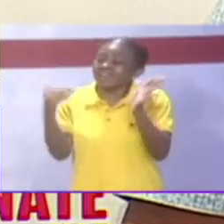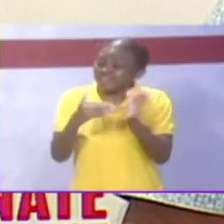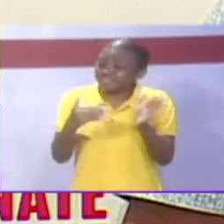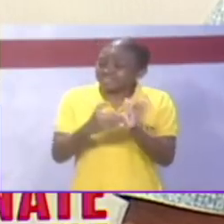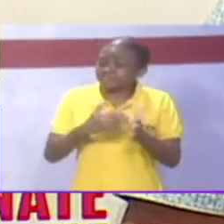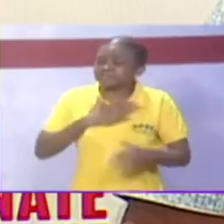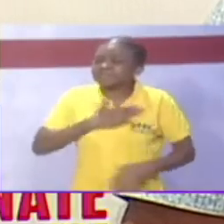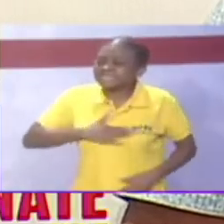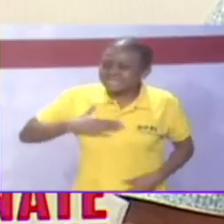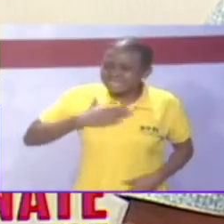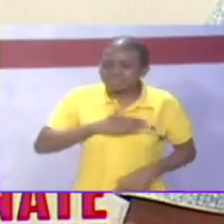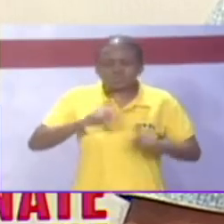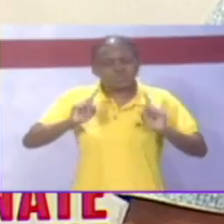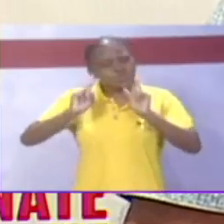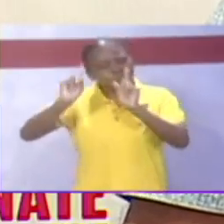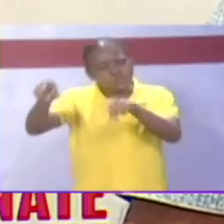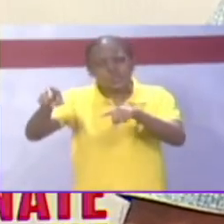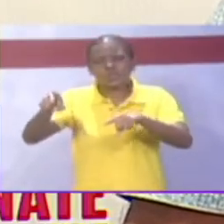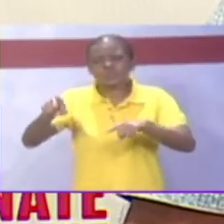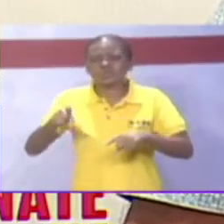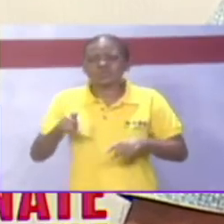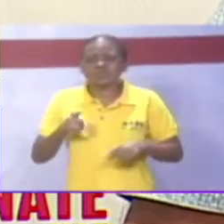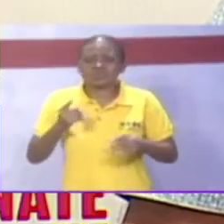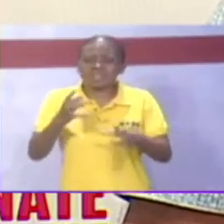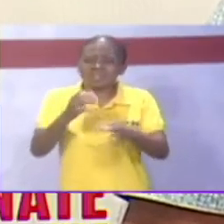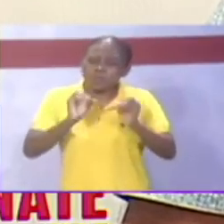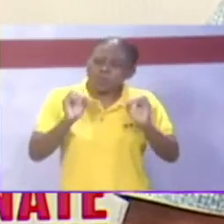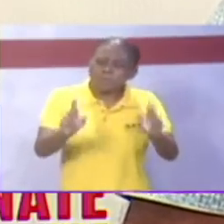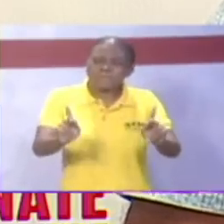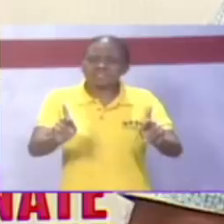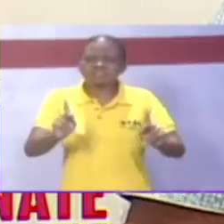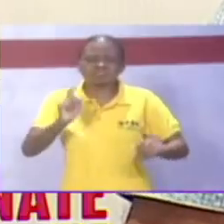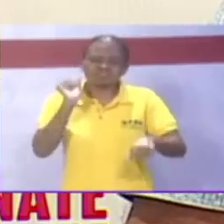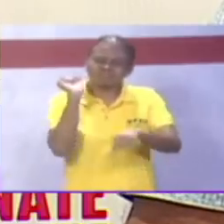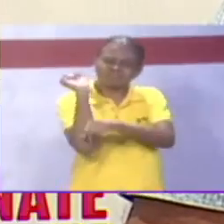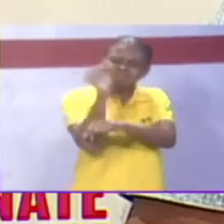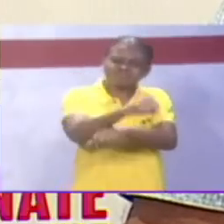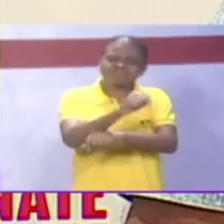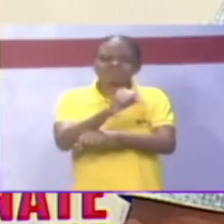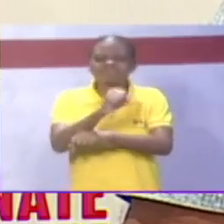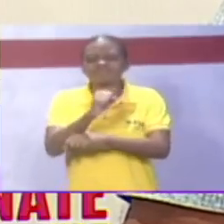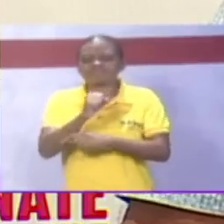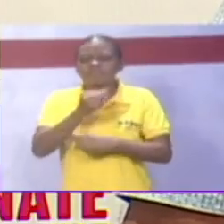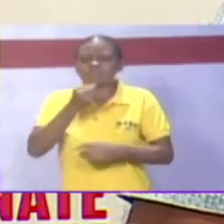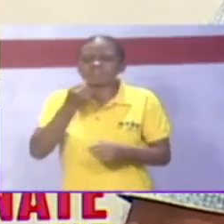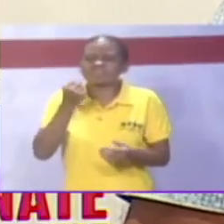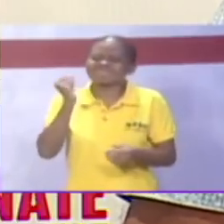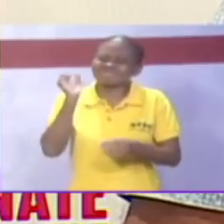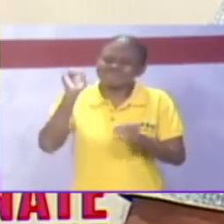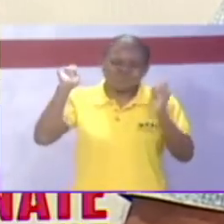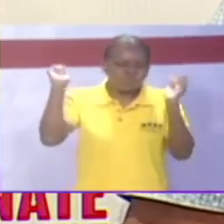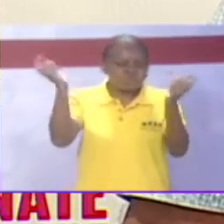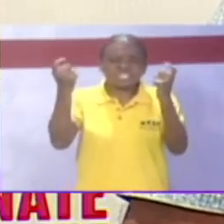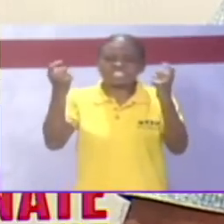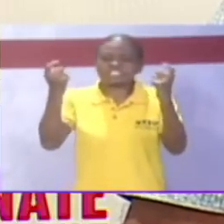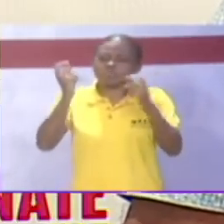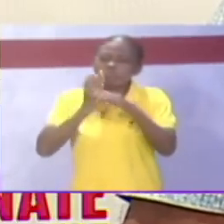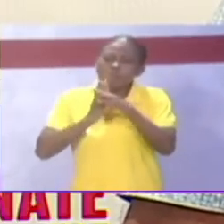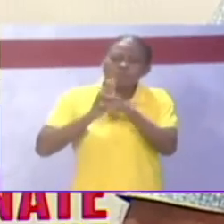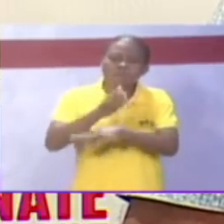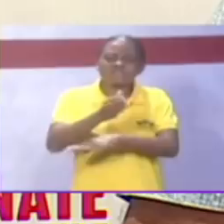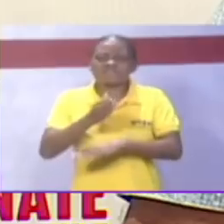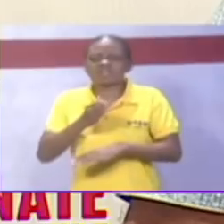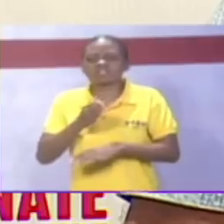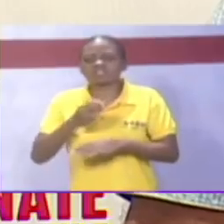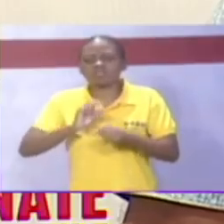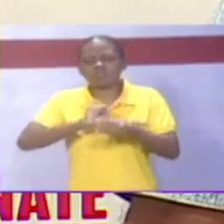give yourself a fighting chance against this. We could beat this disease, you know. We could beat this. But we need